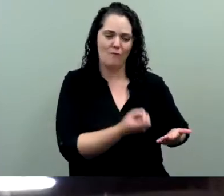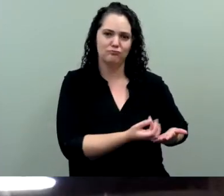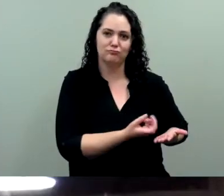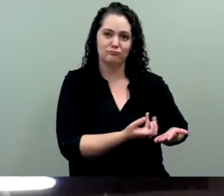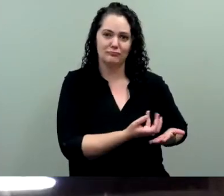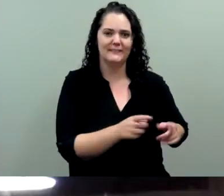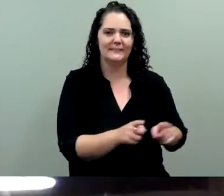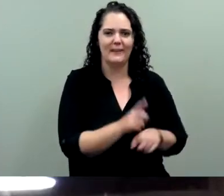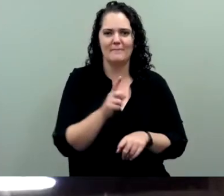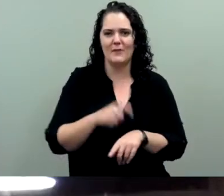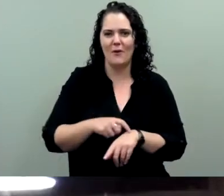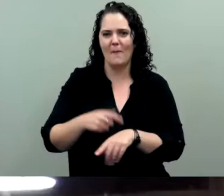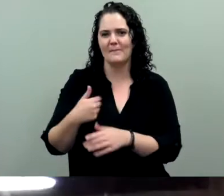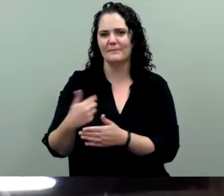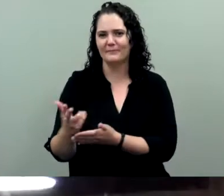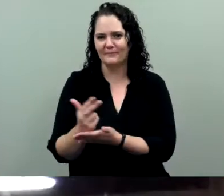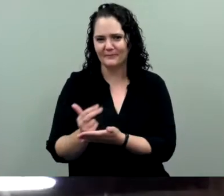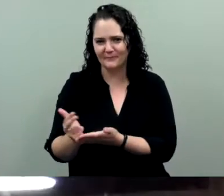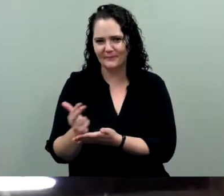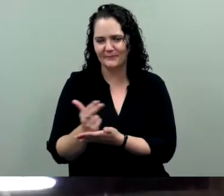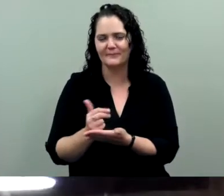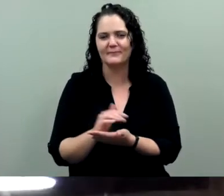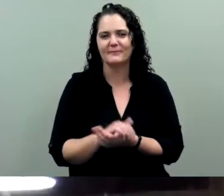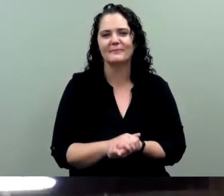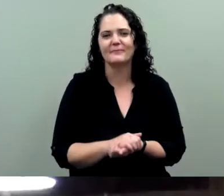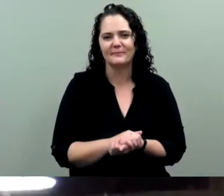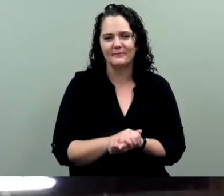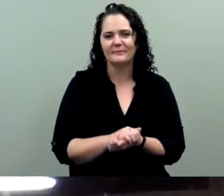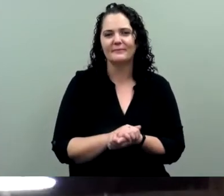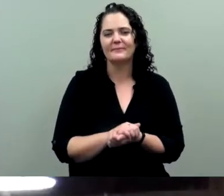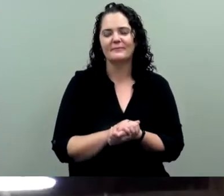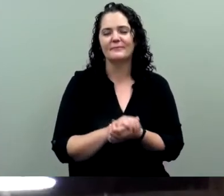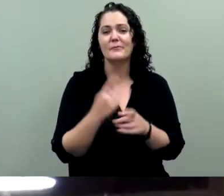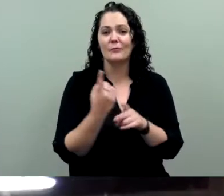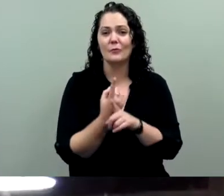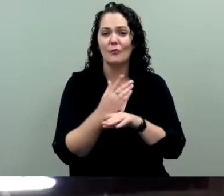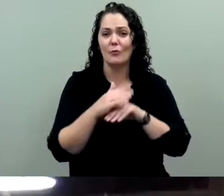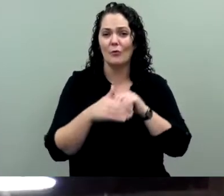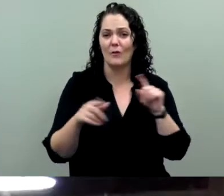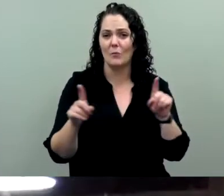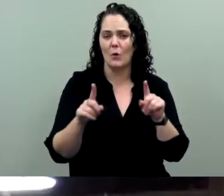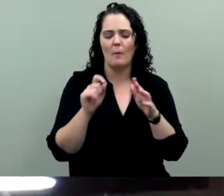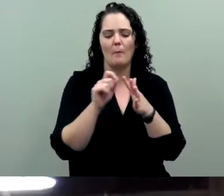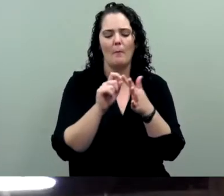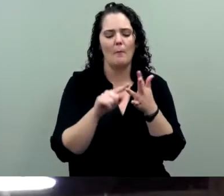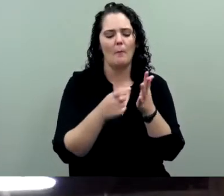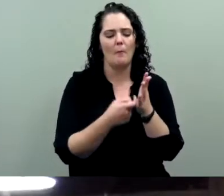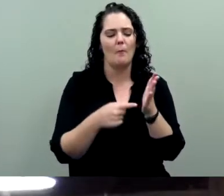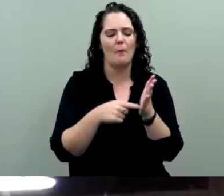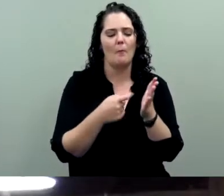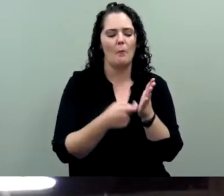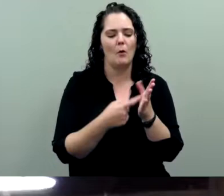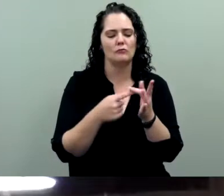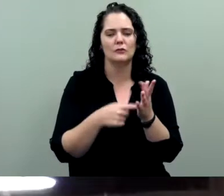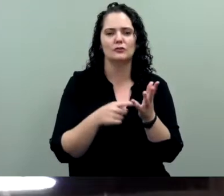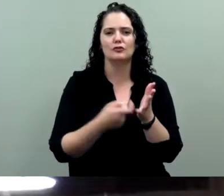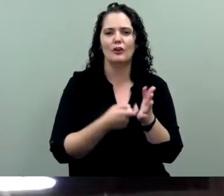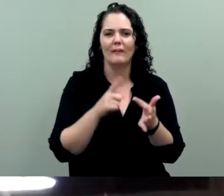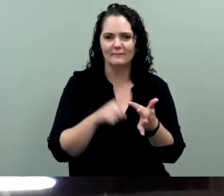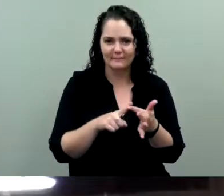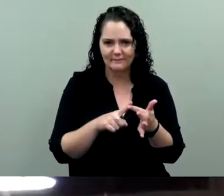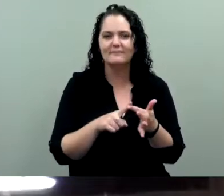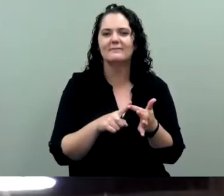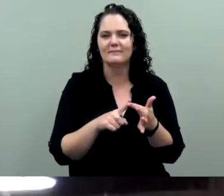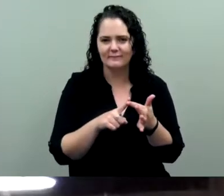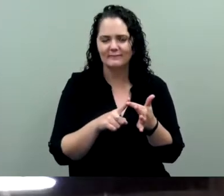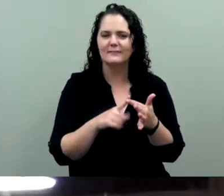we're going to talk about that. We're going to talk a little bit about portraiture here this morning, and we're going to use a beautiful, absolutely stunning